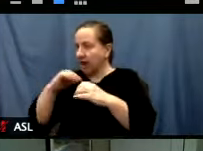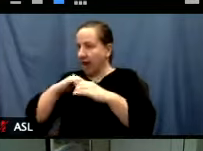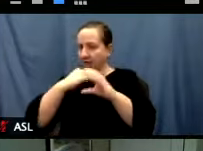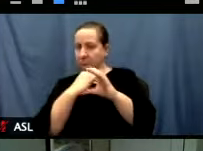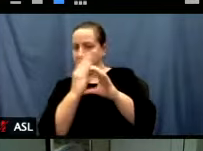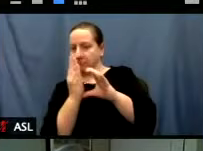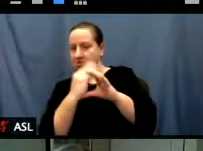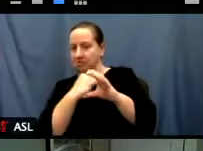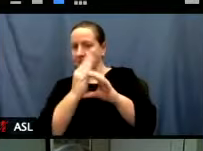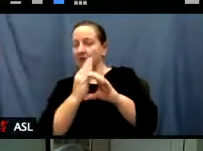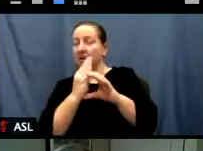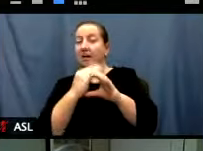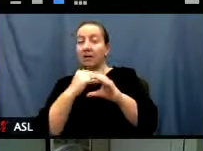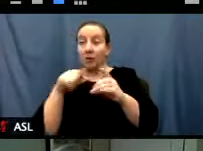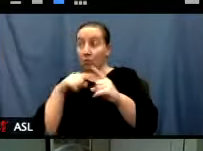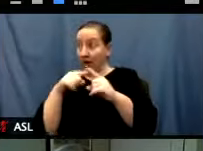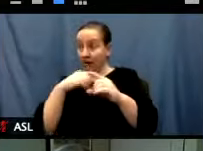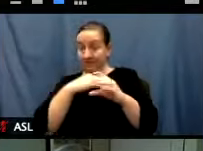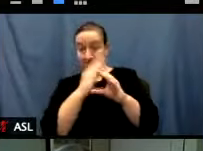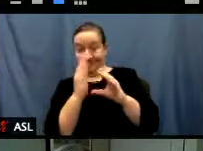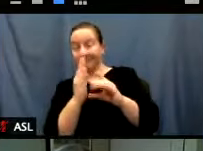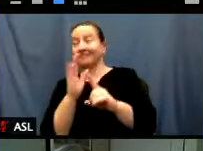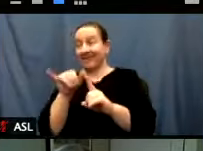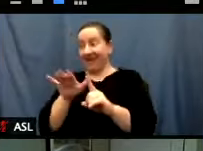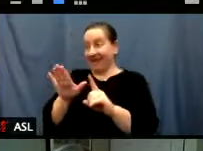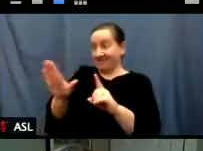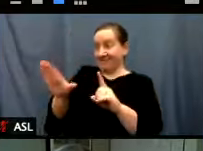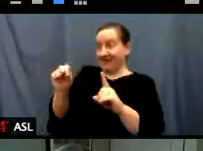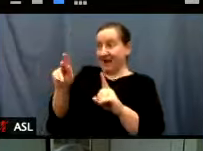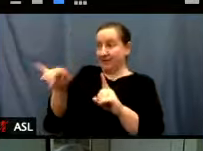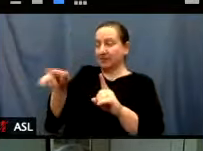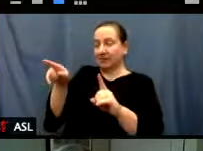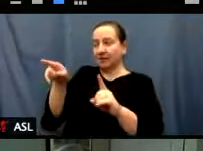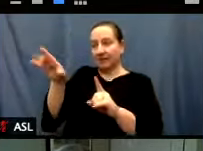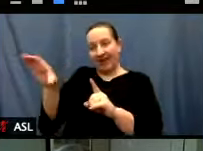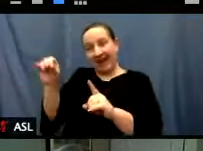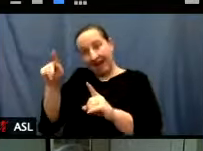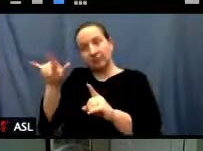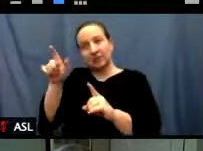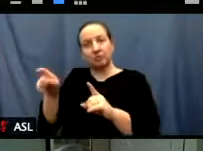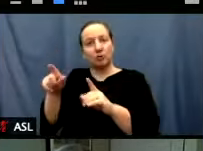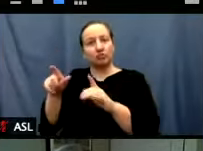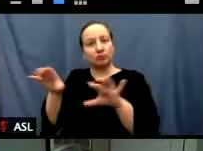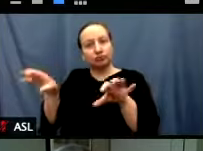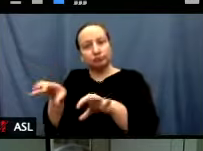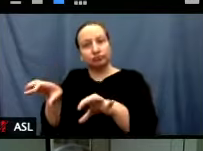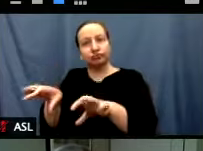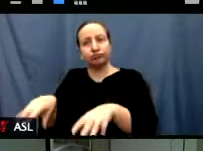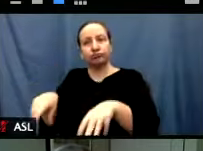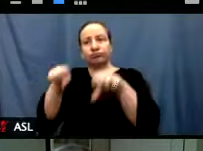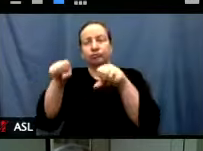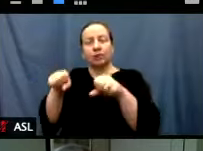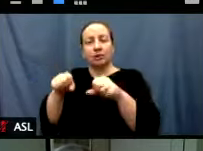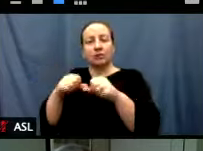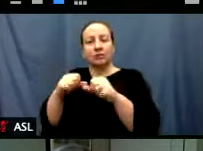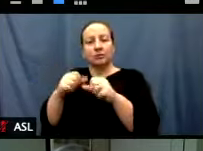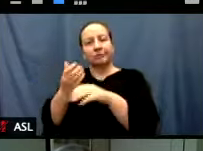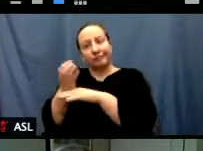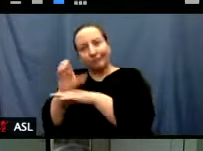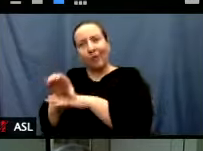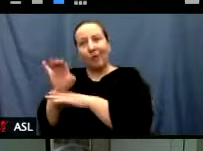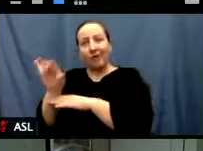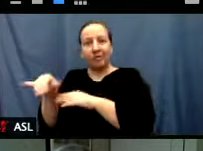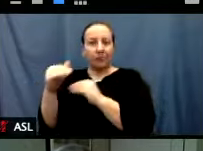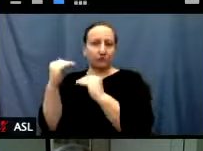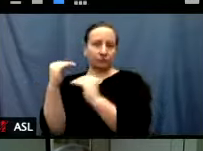the counties that are expected to enact and enforce those restrictions. And we, again, work in partnership. And